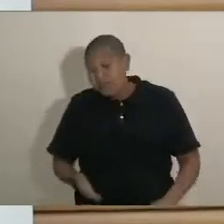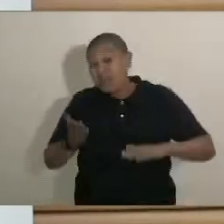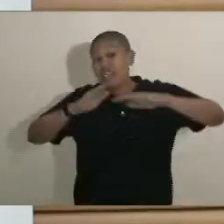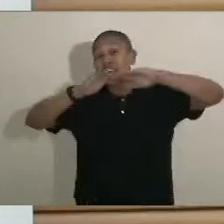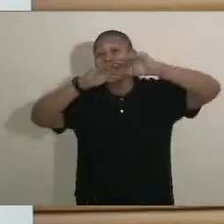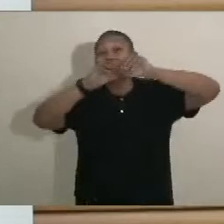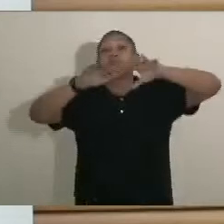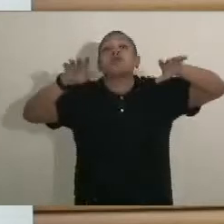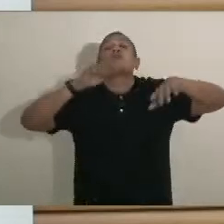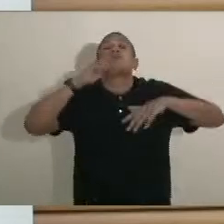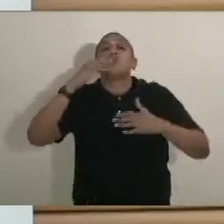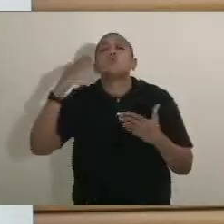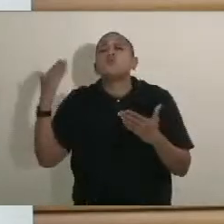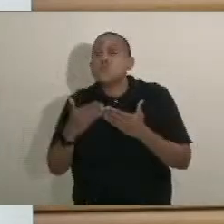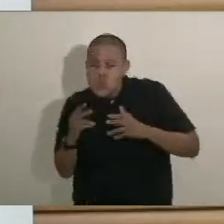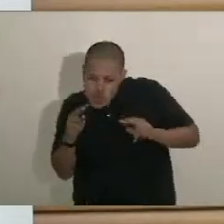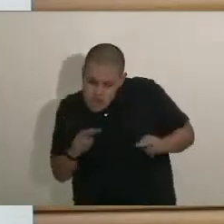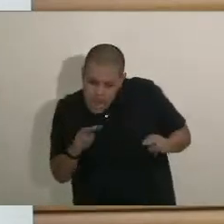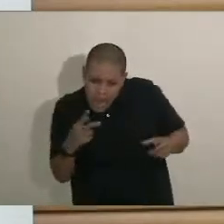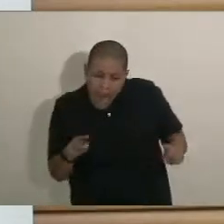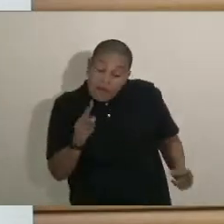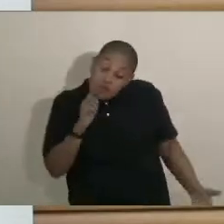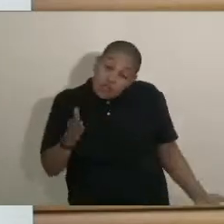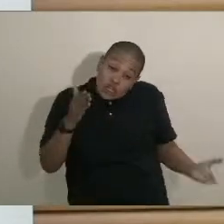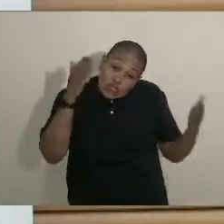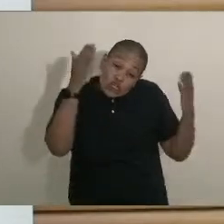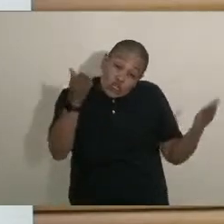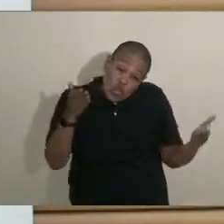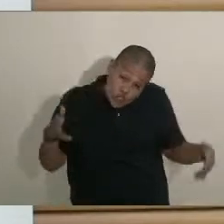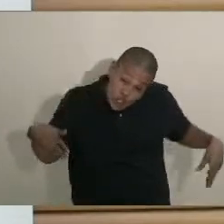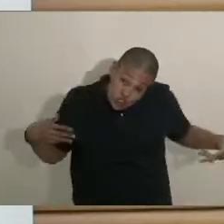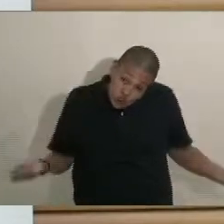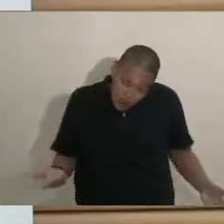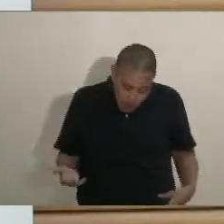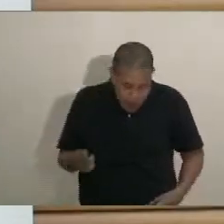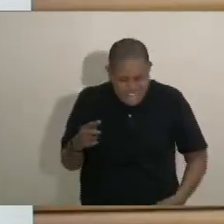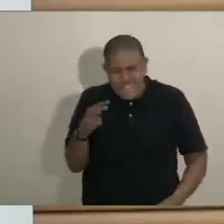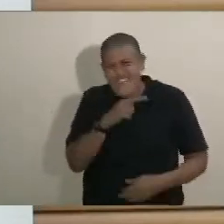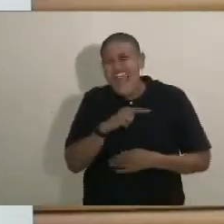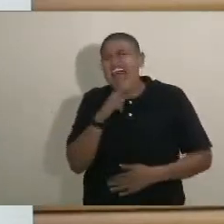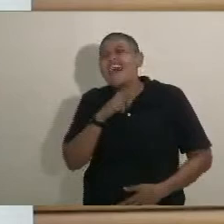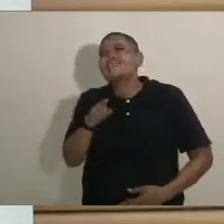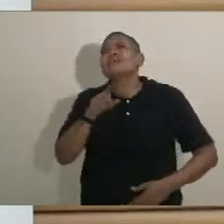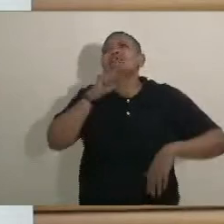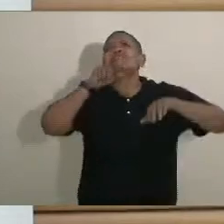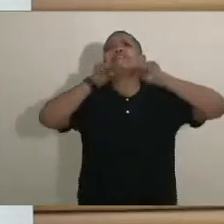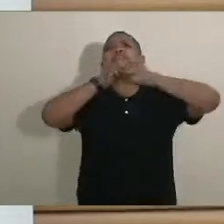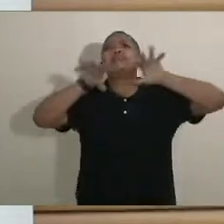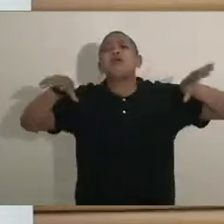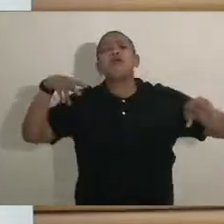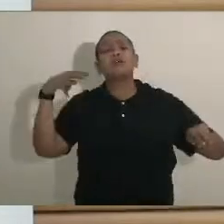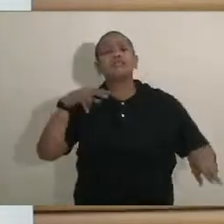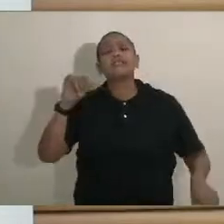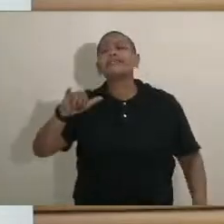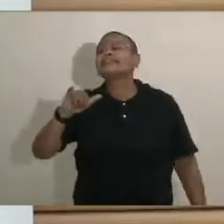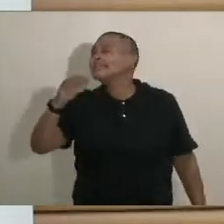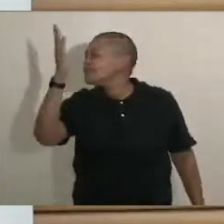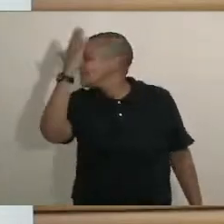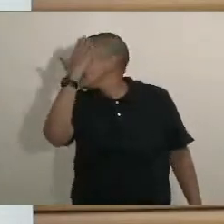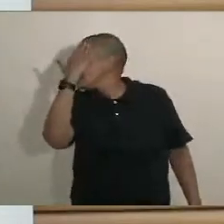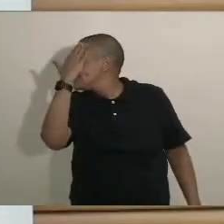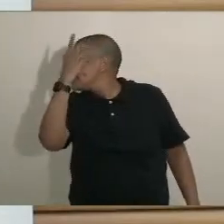which is a good thing. And what it is suggesting is that the virus, even though it's spreading, is not